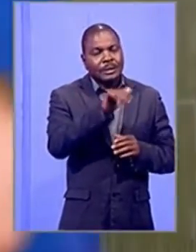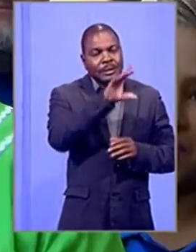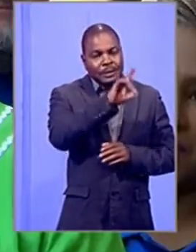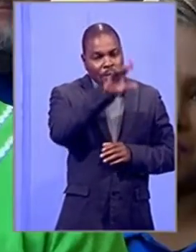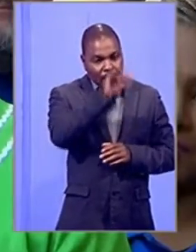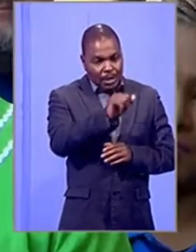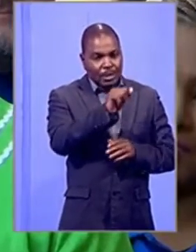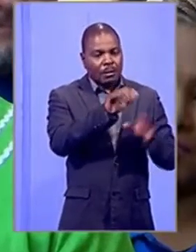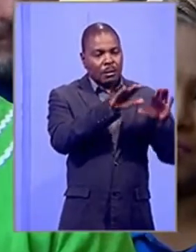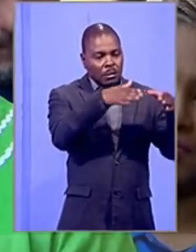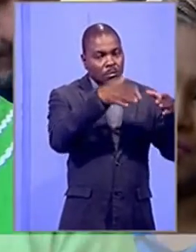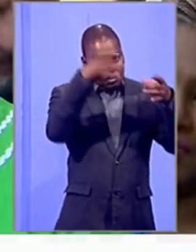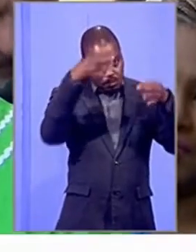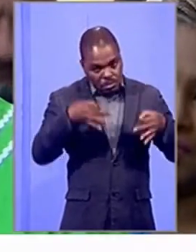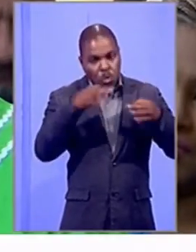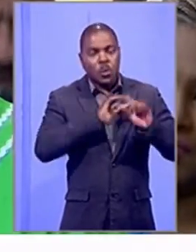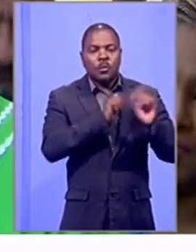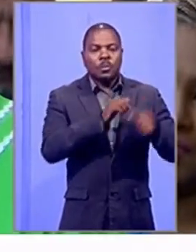want to make it clear